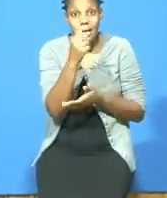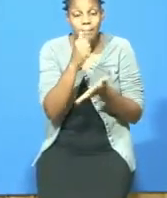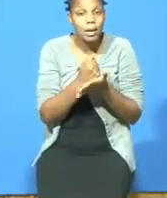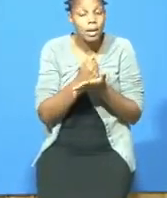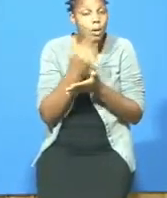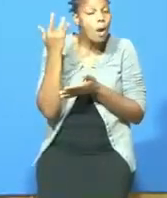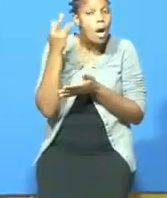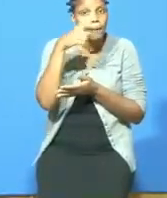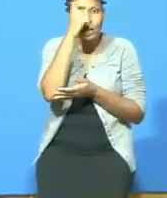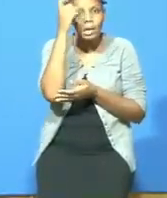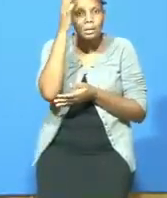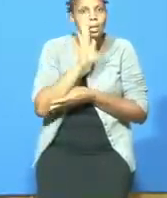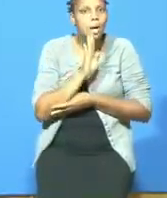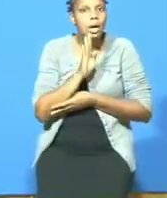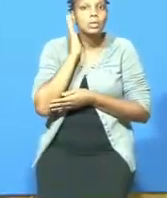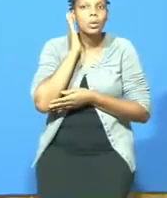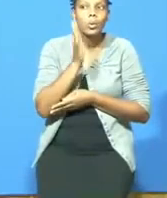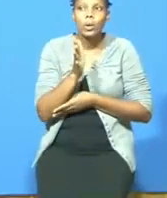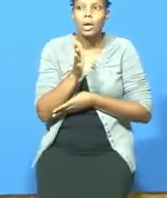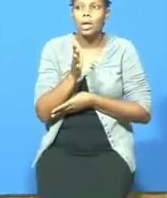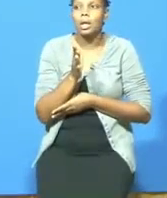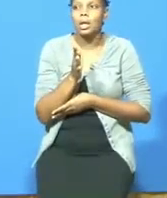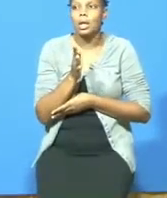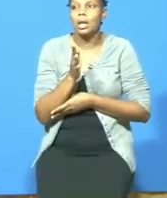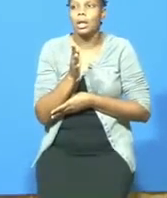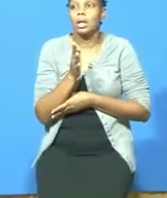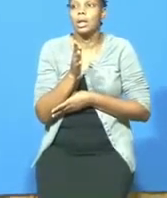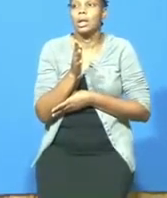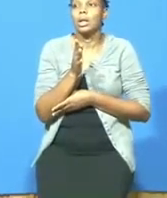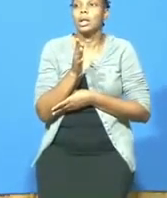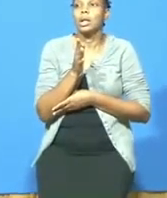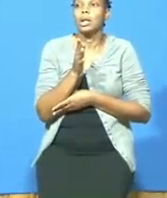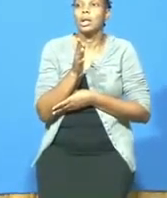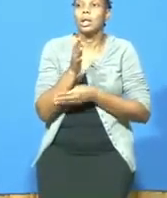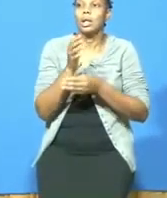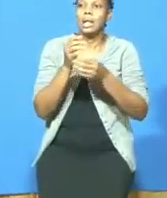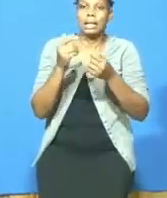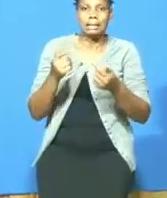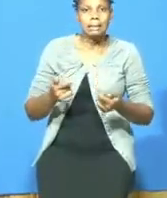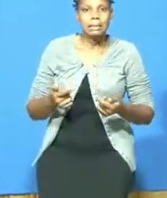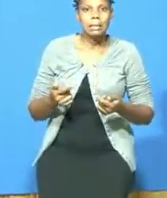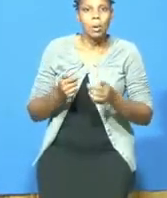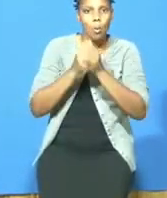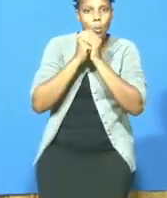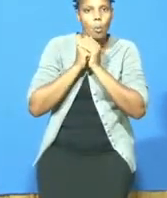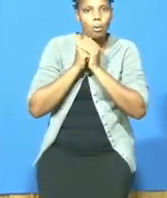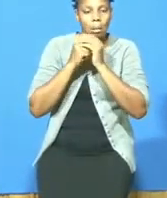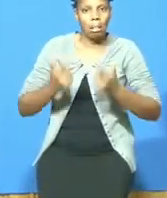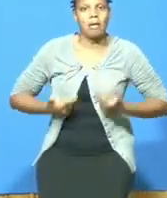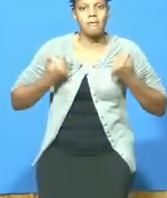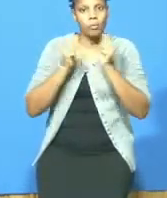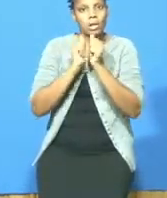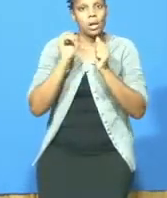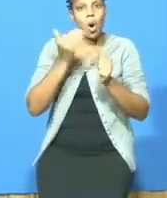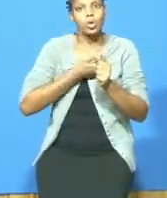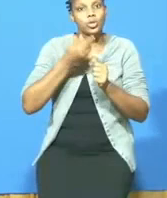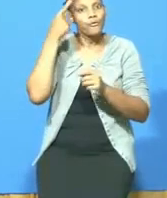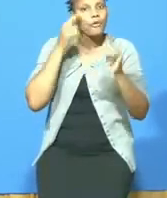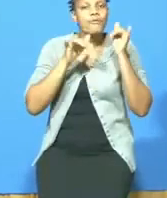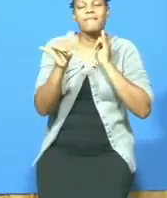because God will dwell with us forever. We shall live with God.